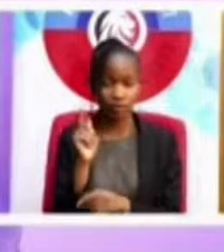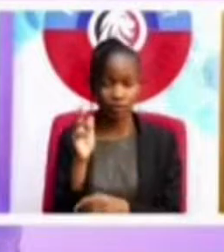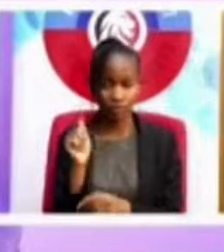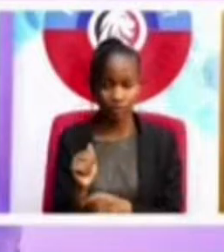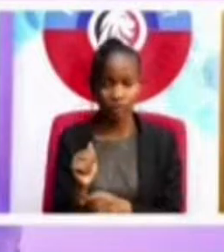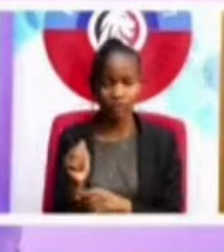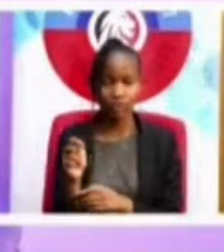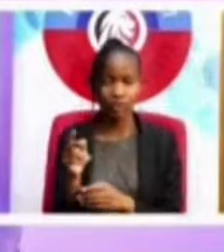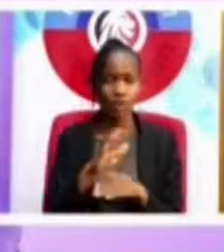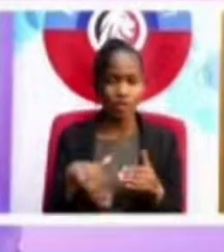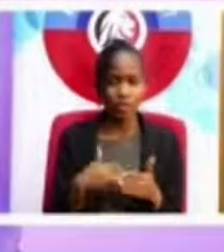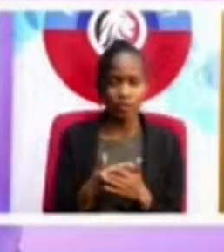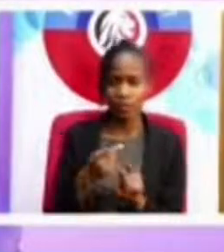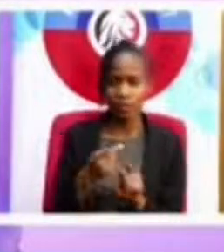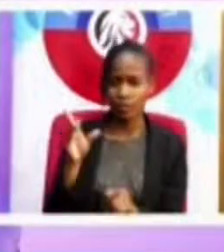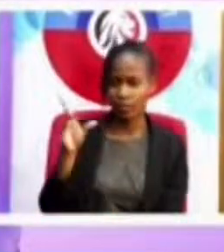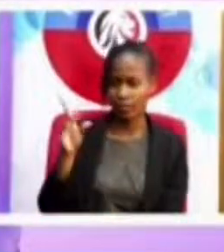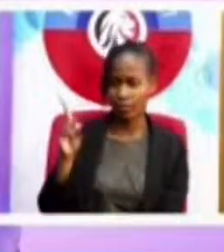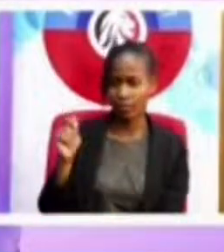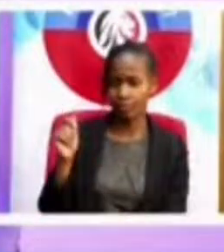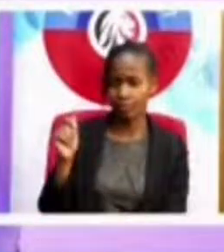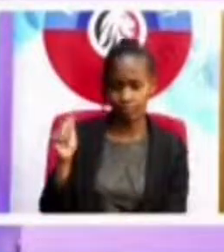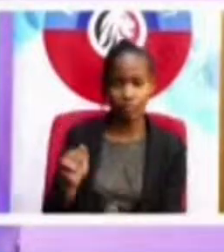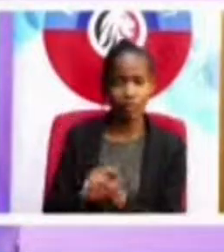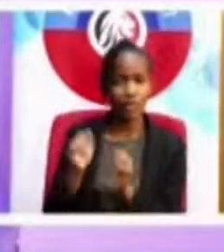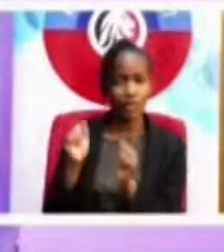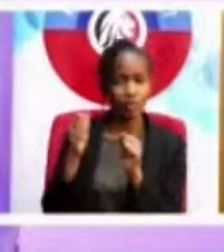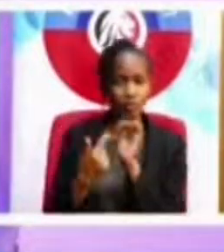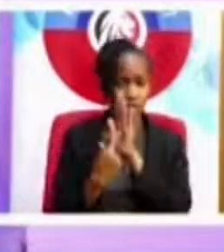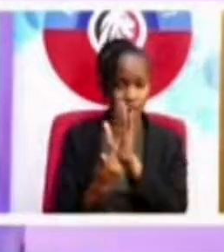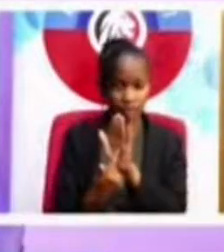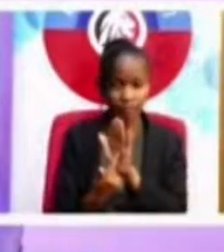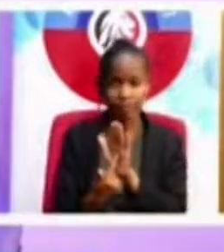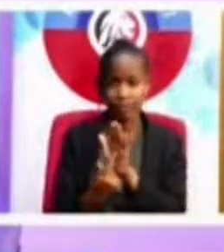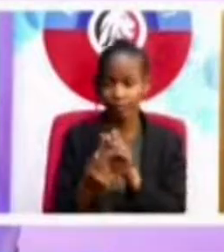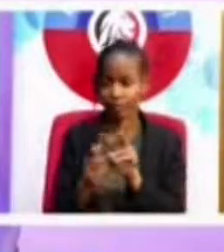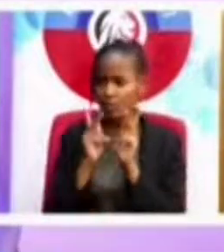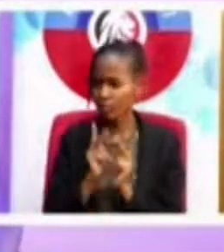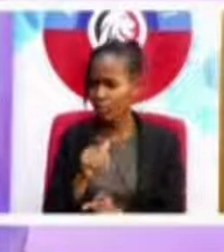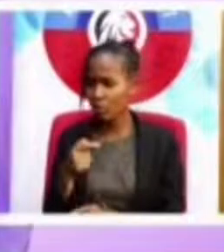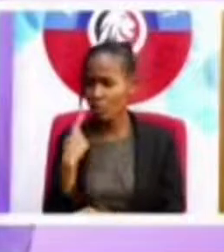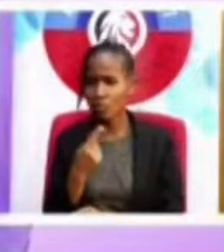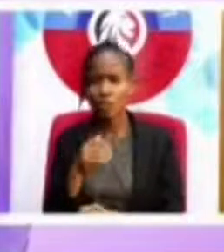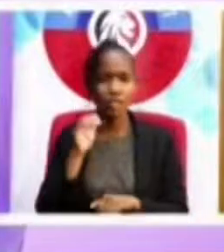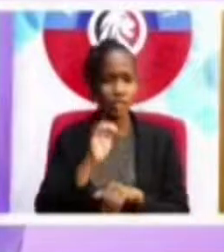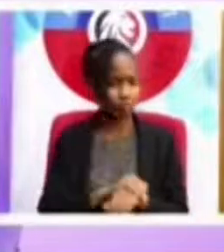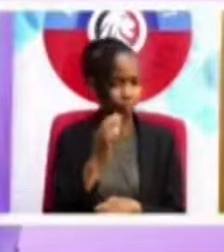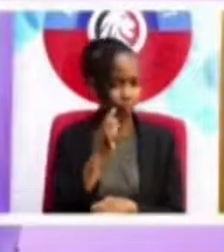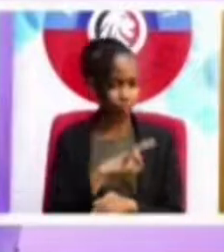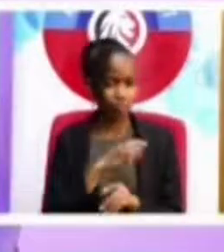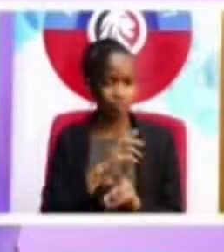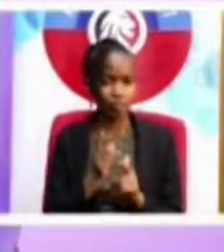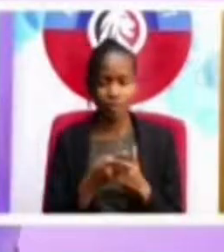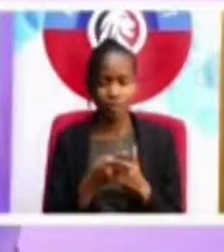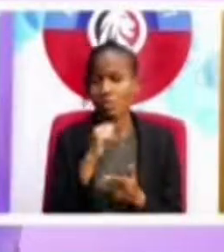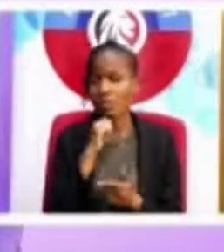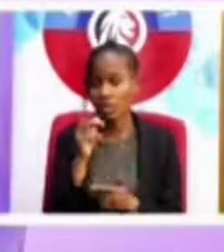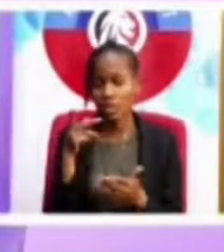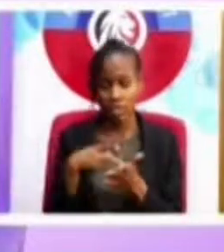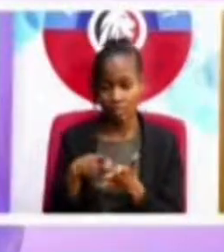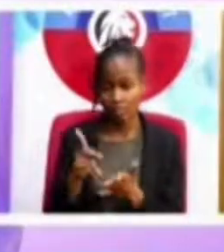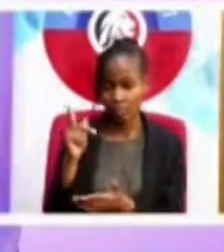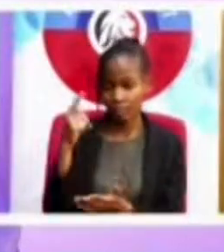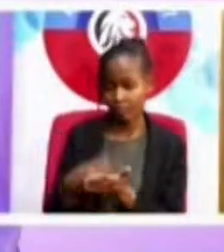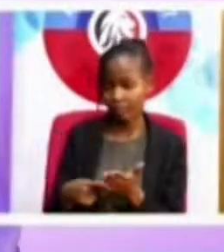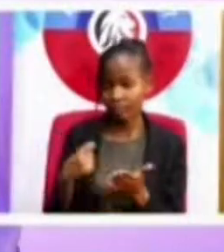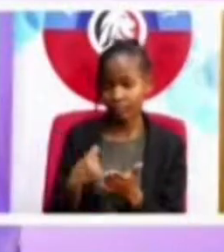from third-party sources that can show that there is someone out there earning income and who is not paying taxes. So we are broadening